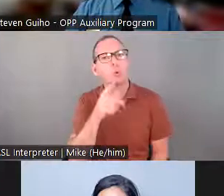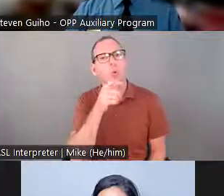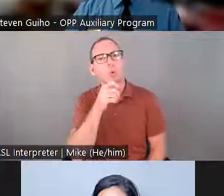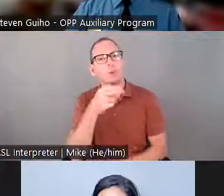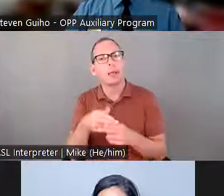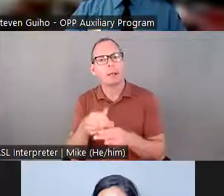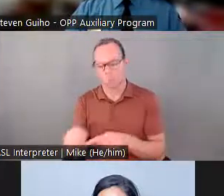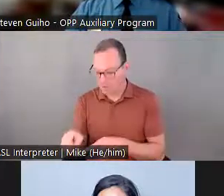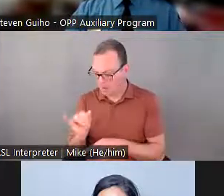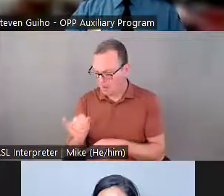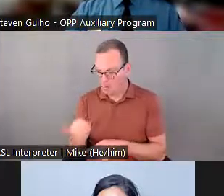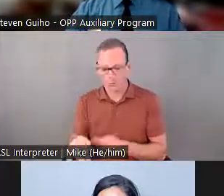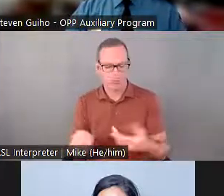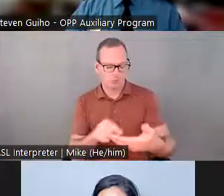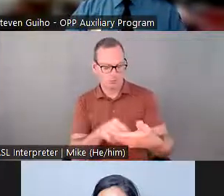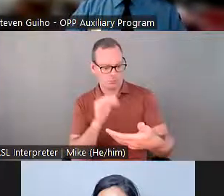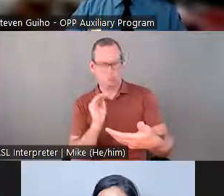So if I was aware of